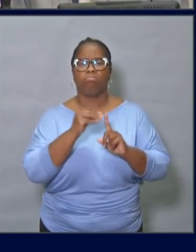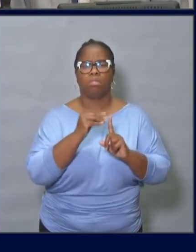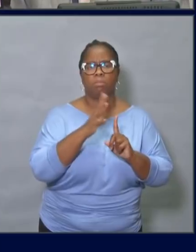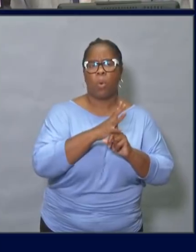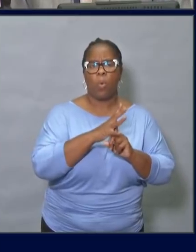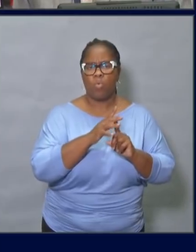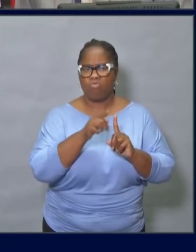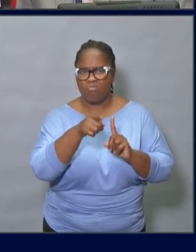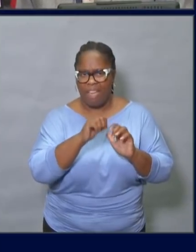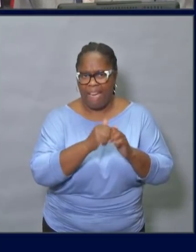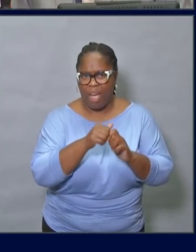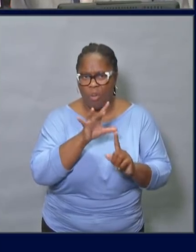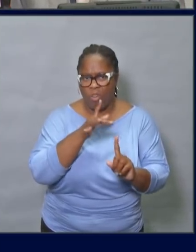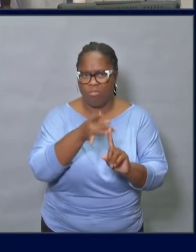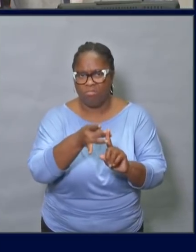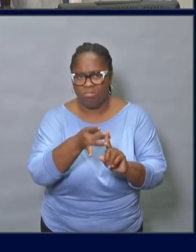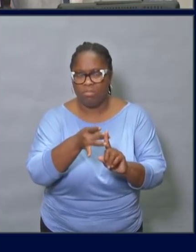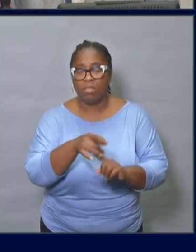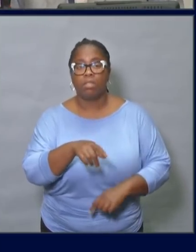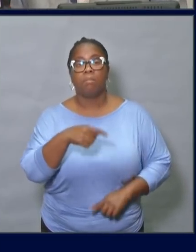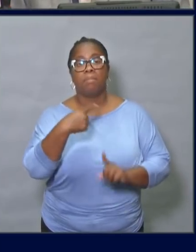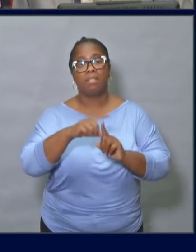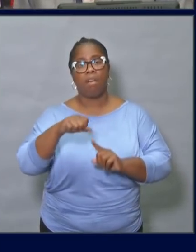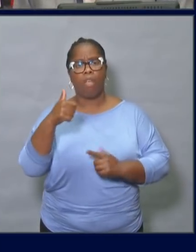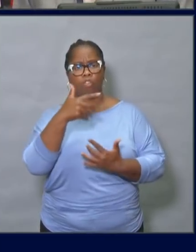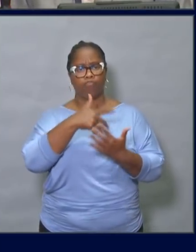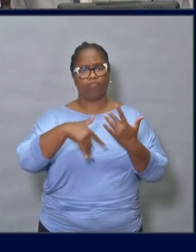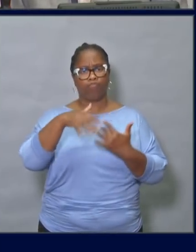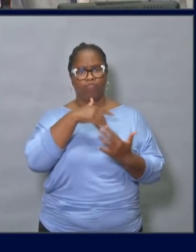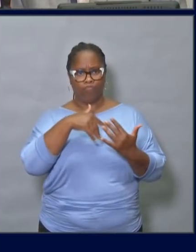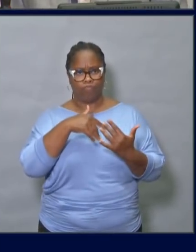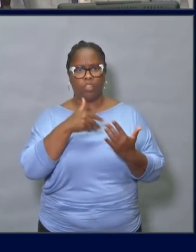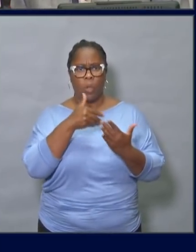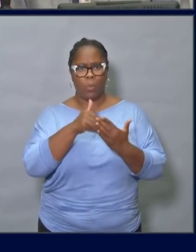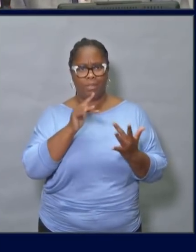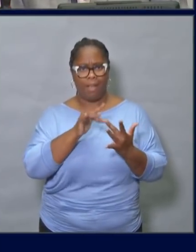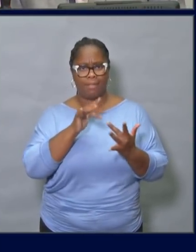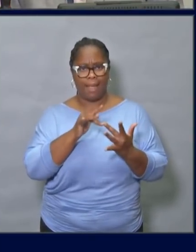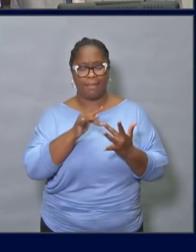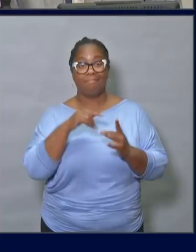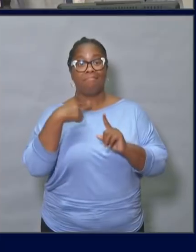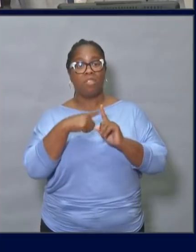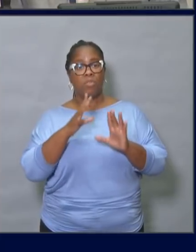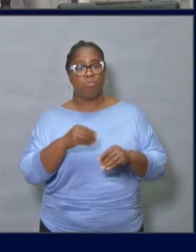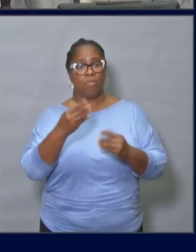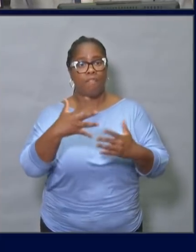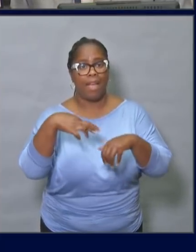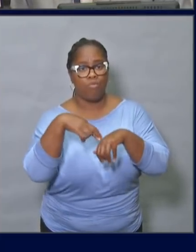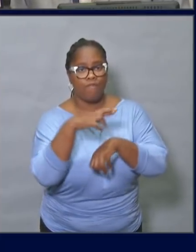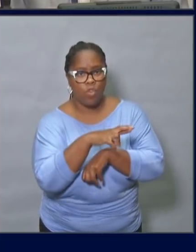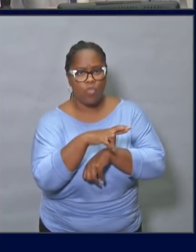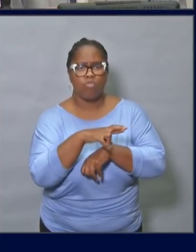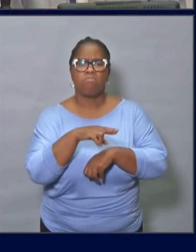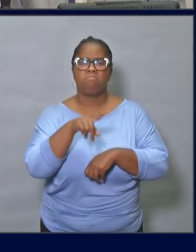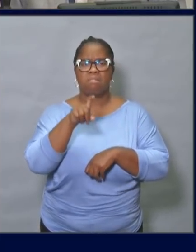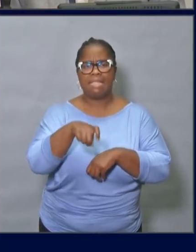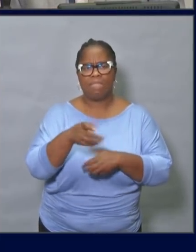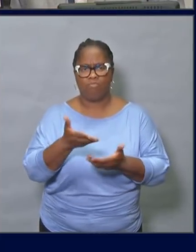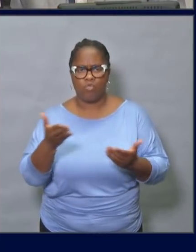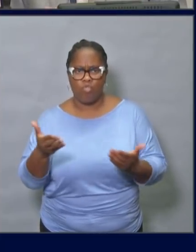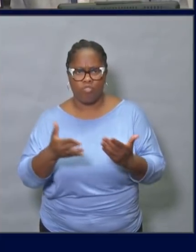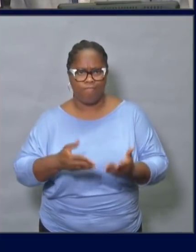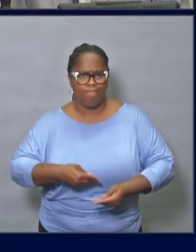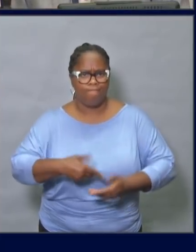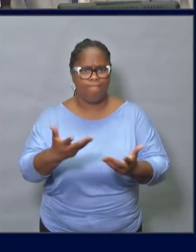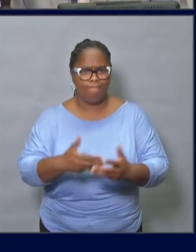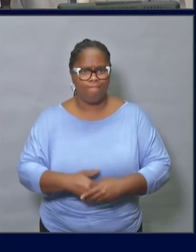The specialist also answers questions and provides referrals to needed resources. Sometimes